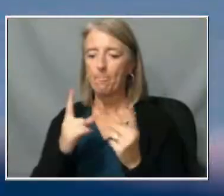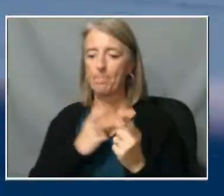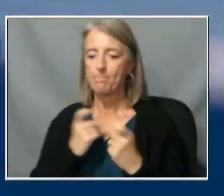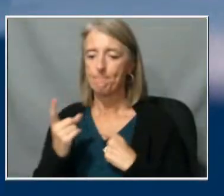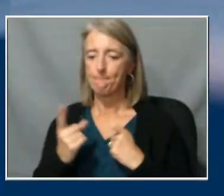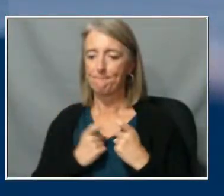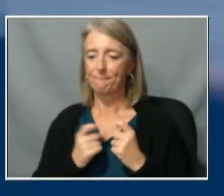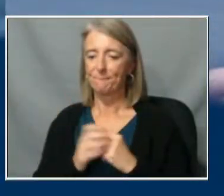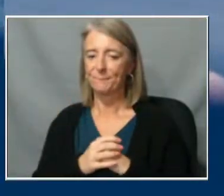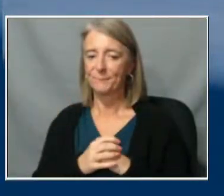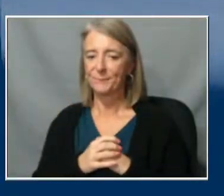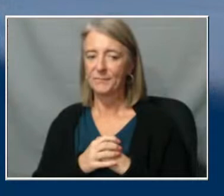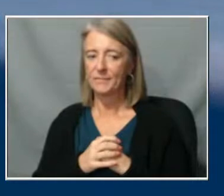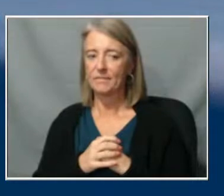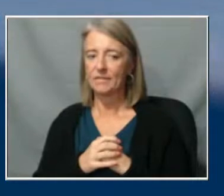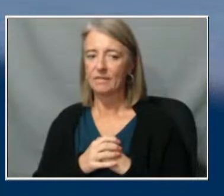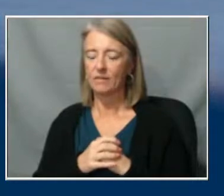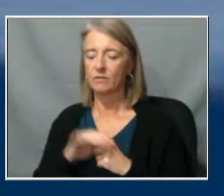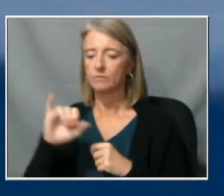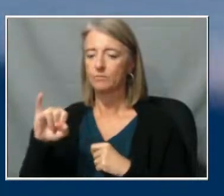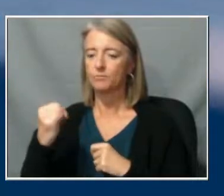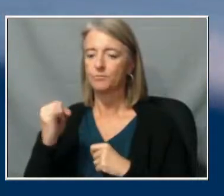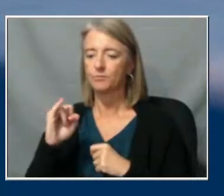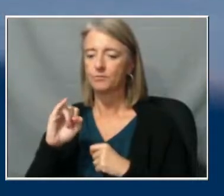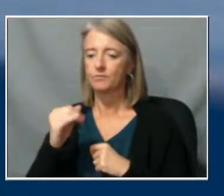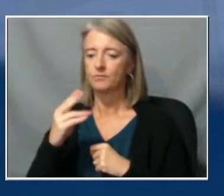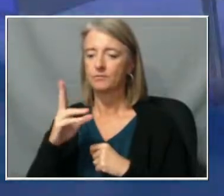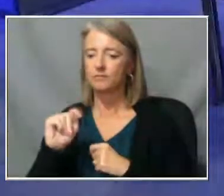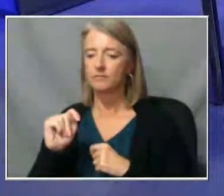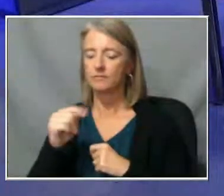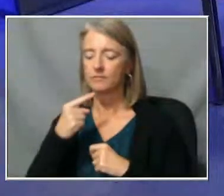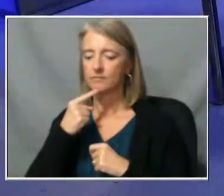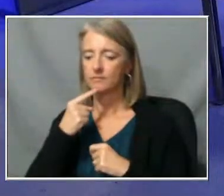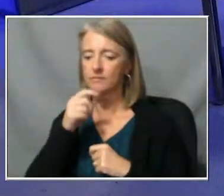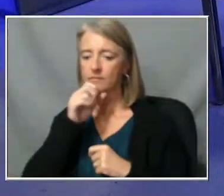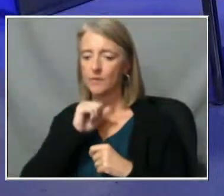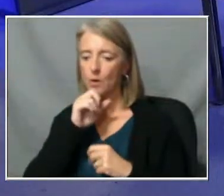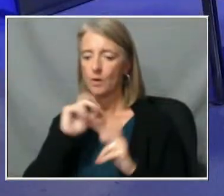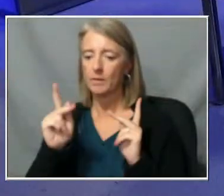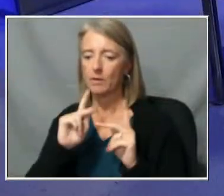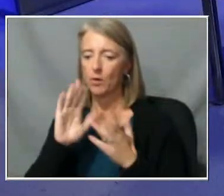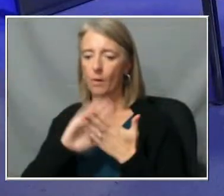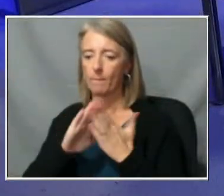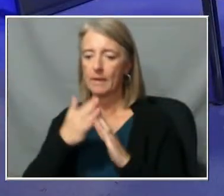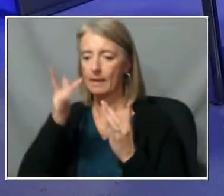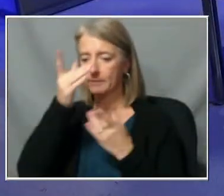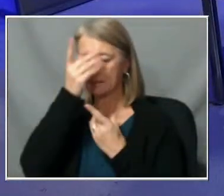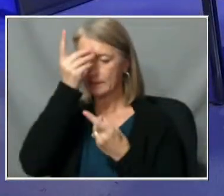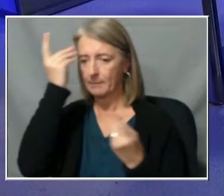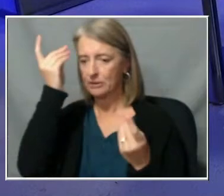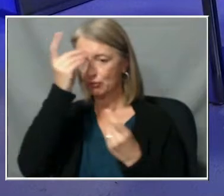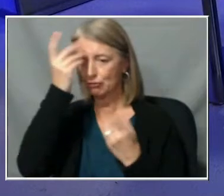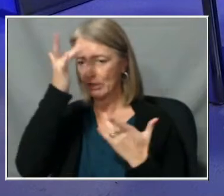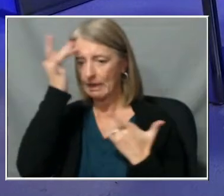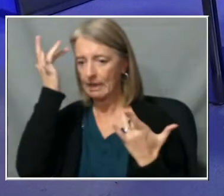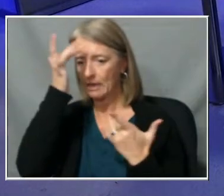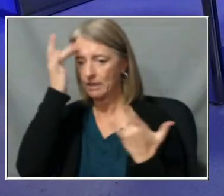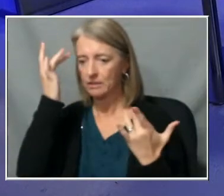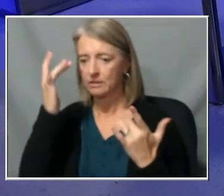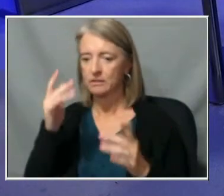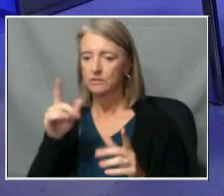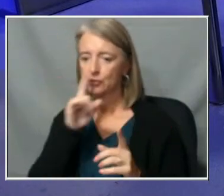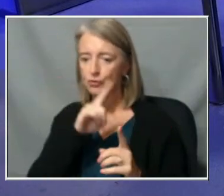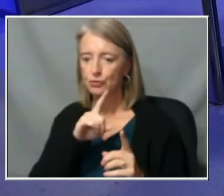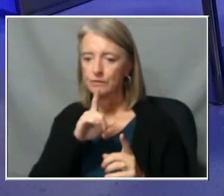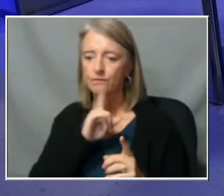questions. And Janet says, I've heard it's inevitable that older people will get dementia. True or false? Oh, false.